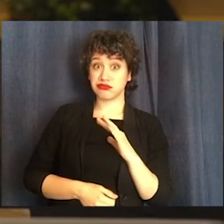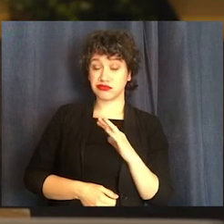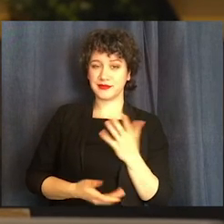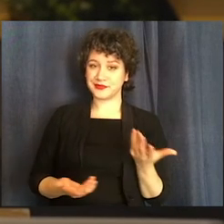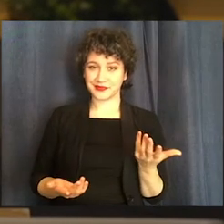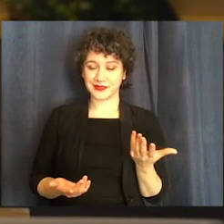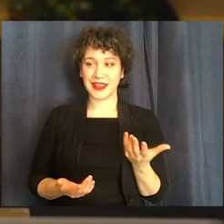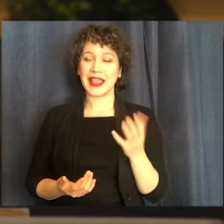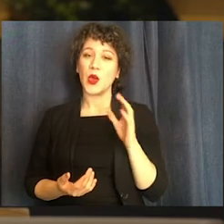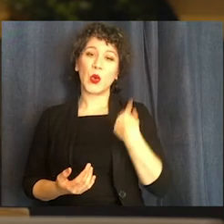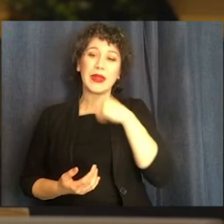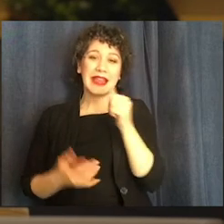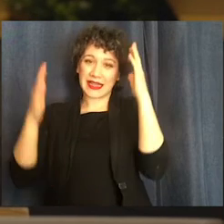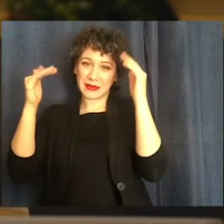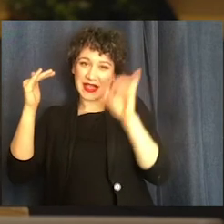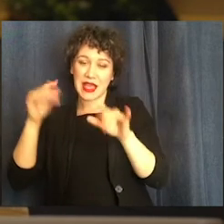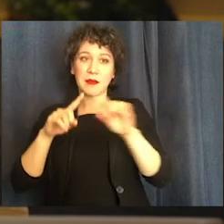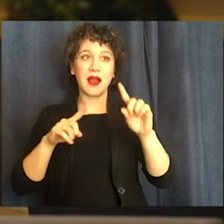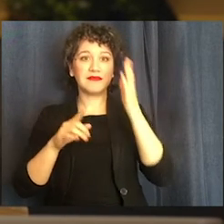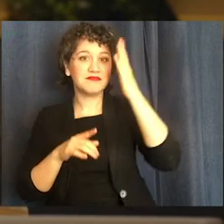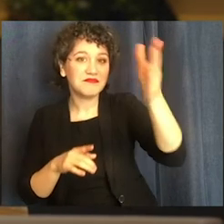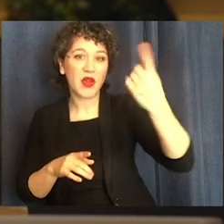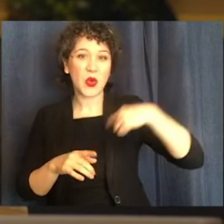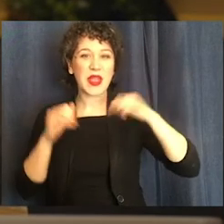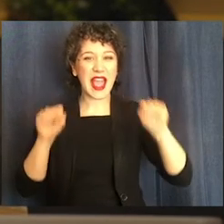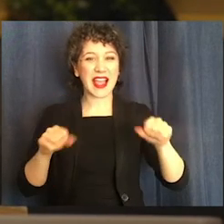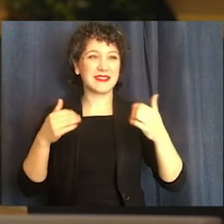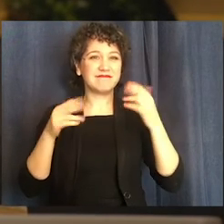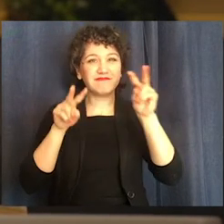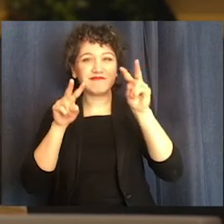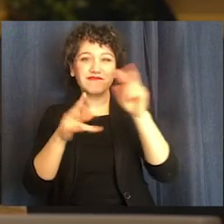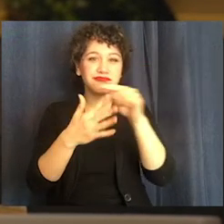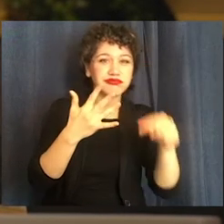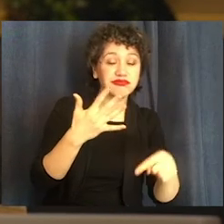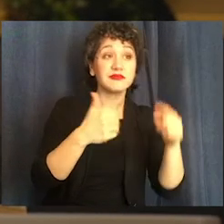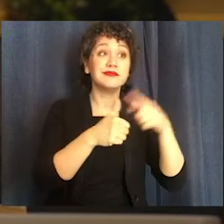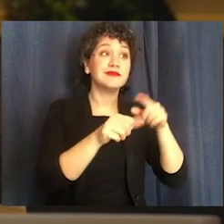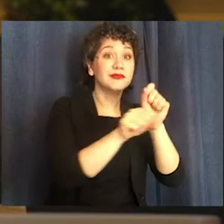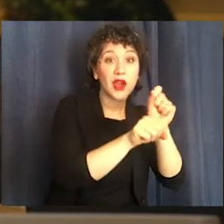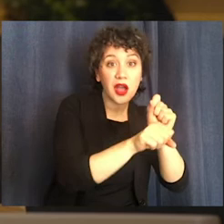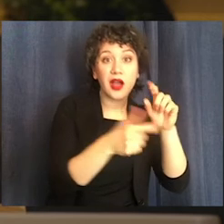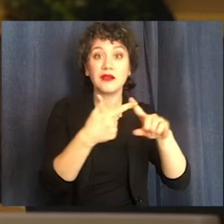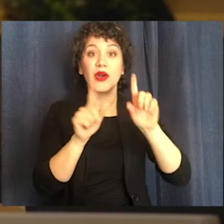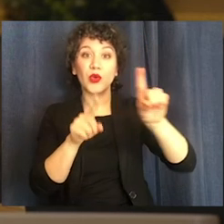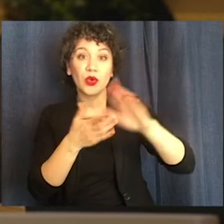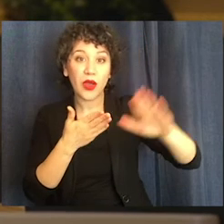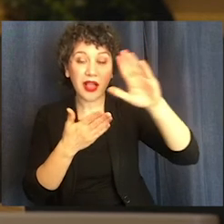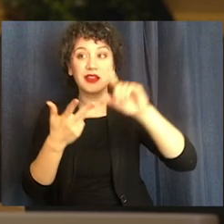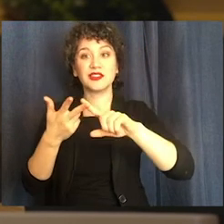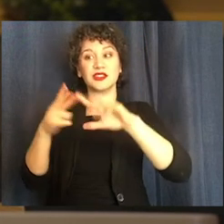world traveler, but at a much later date. If high school has taught me anything, it's that you should never take any moment for